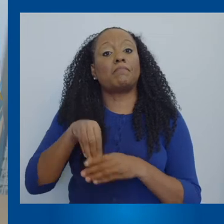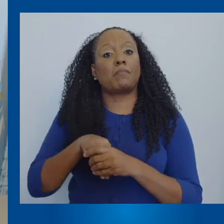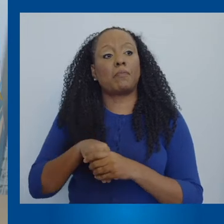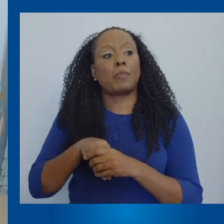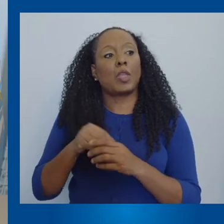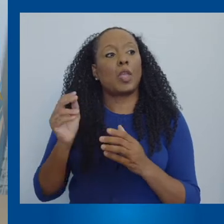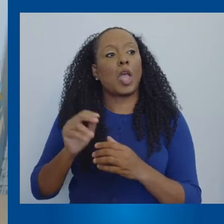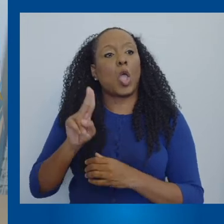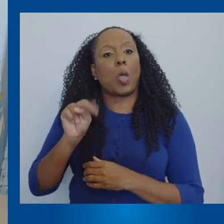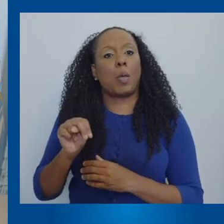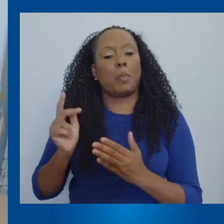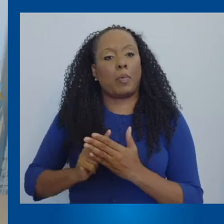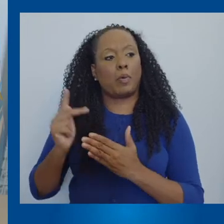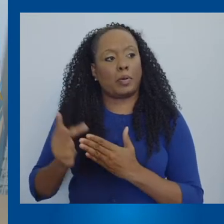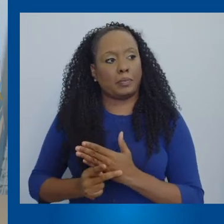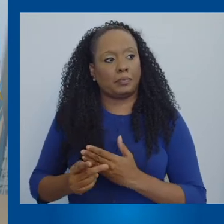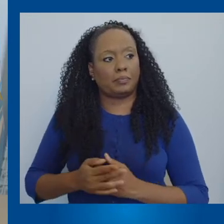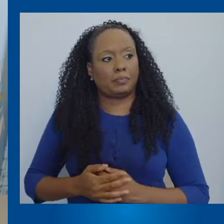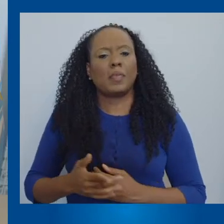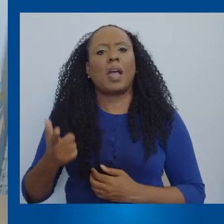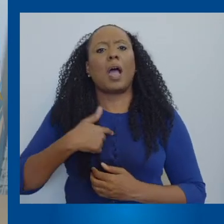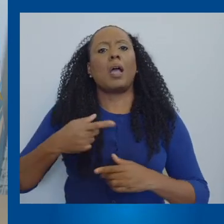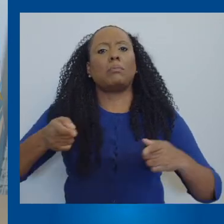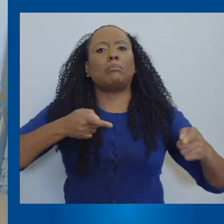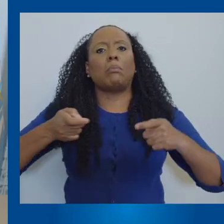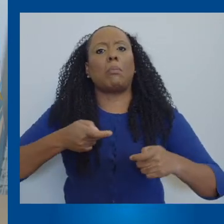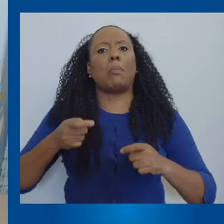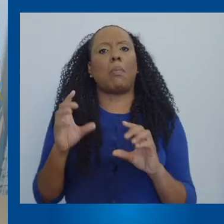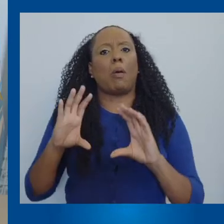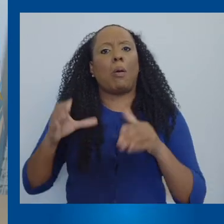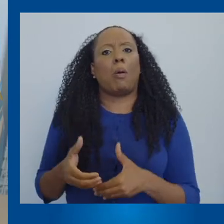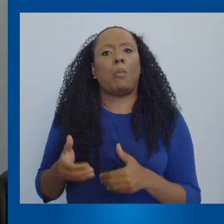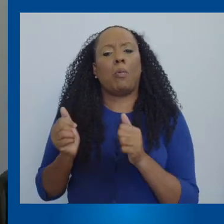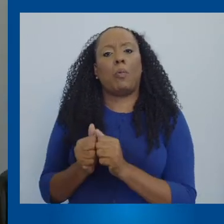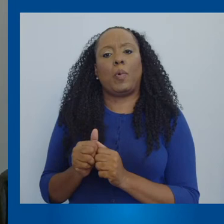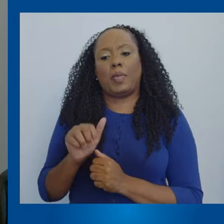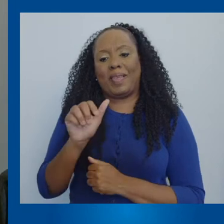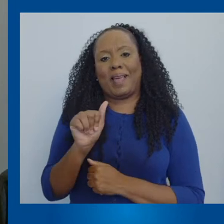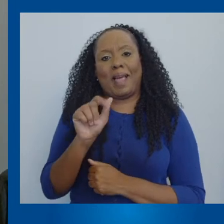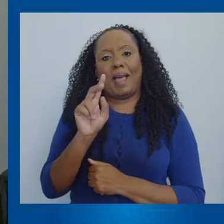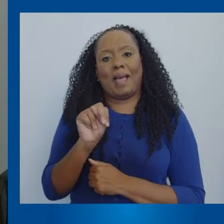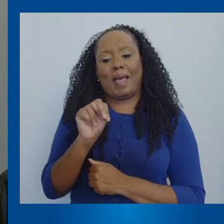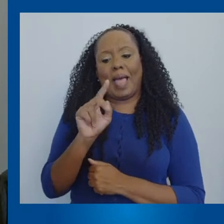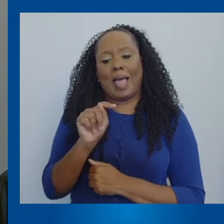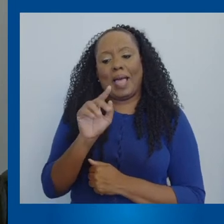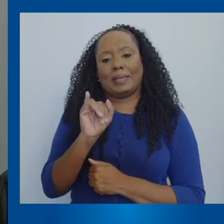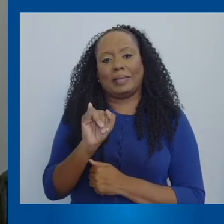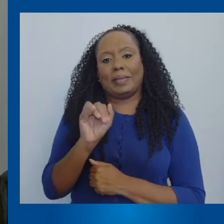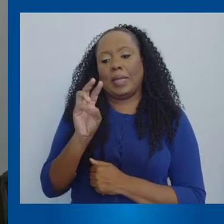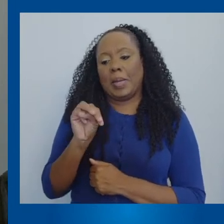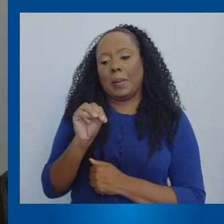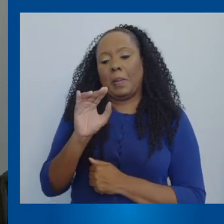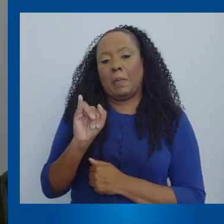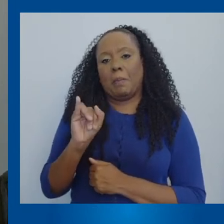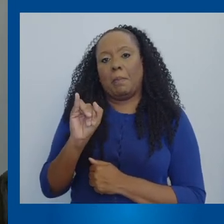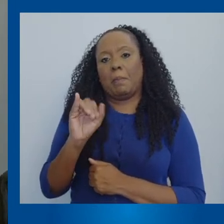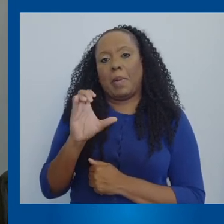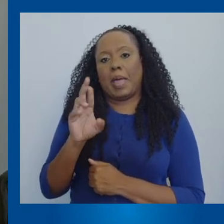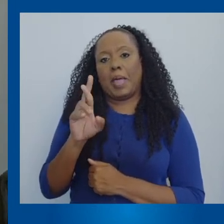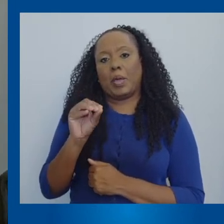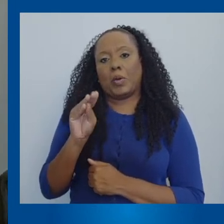has led to the Global Leadership Group, which I chair with respect to antimicrobial resistance, is critical for us